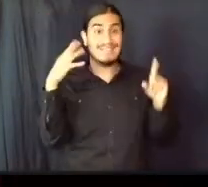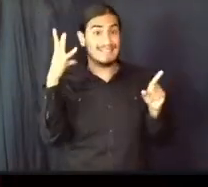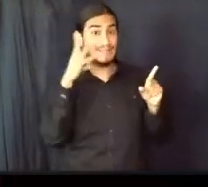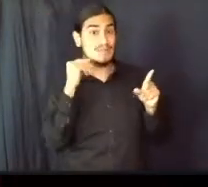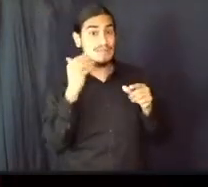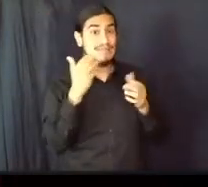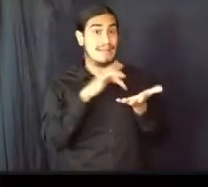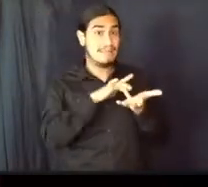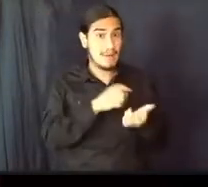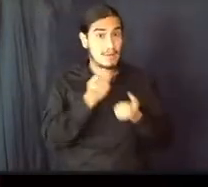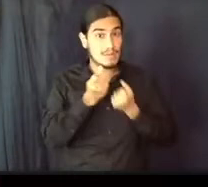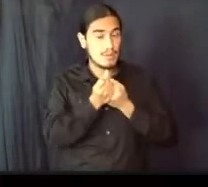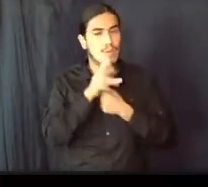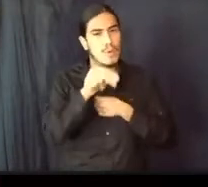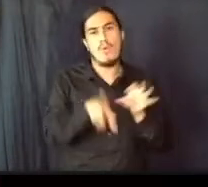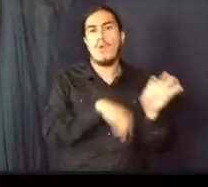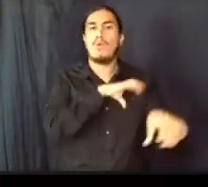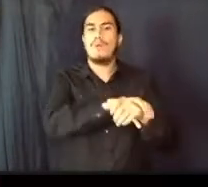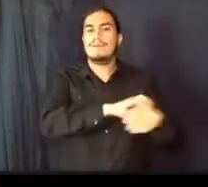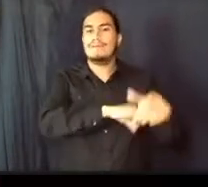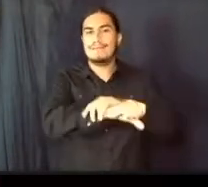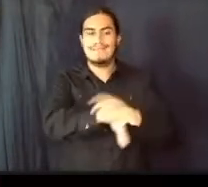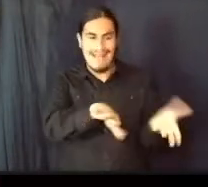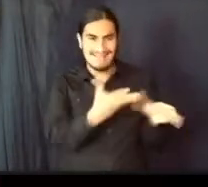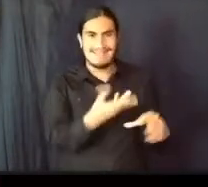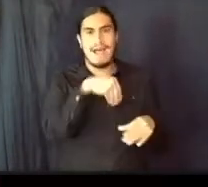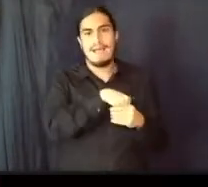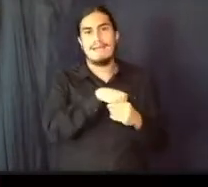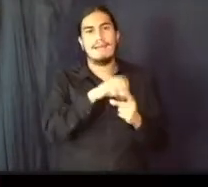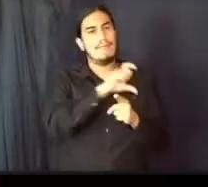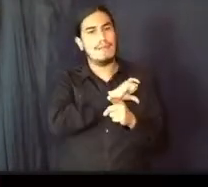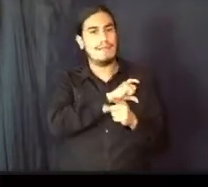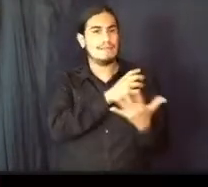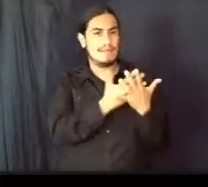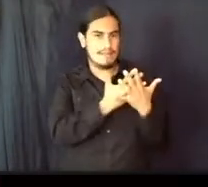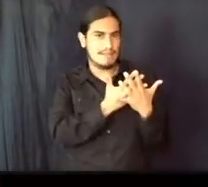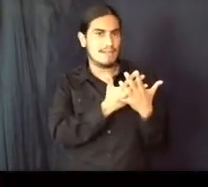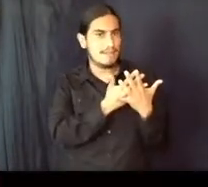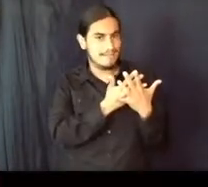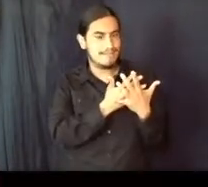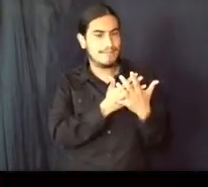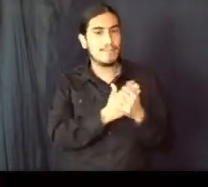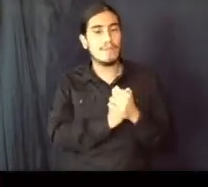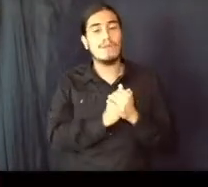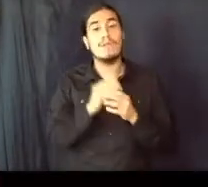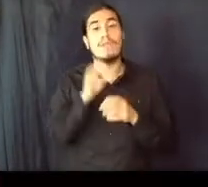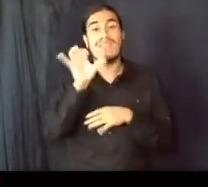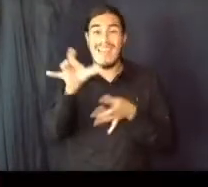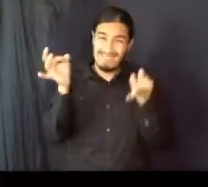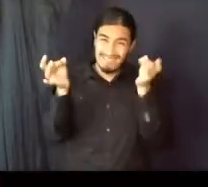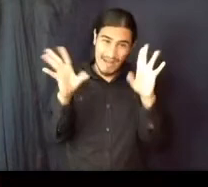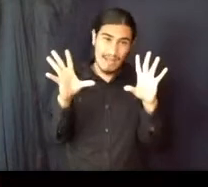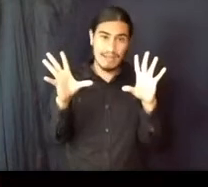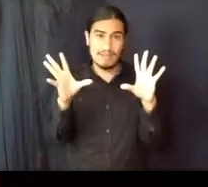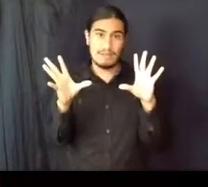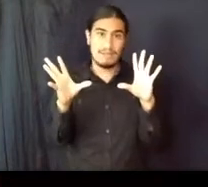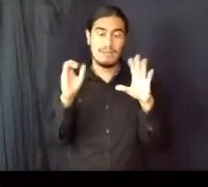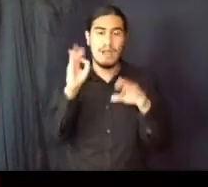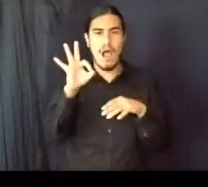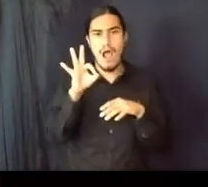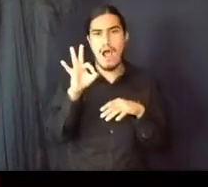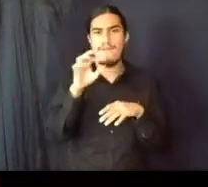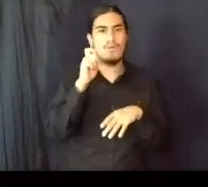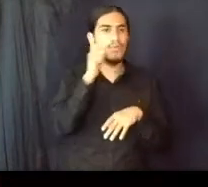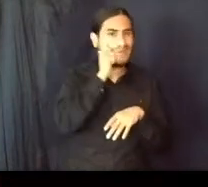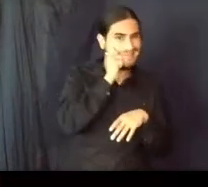he was arrested and died in police custody. The slow violence of racist intersectional policing